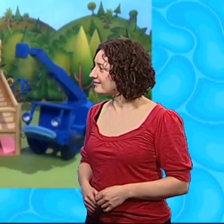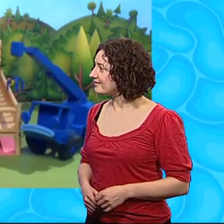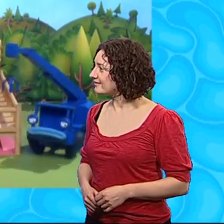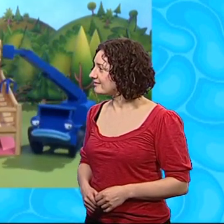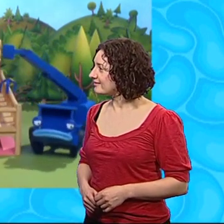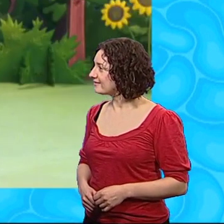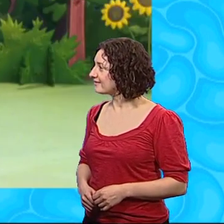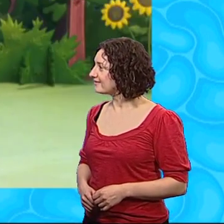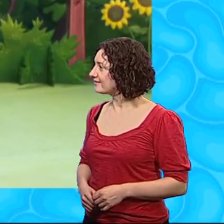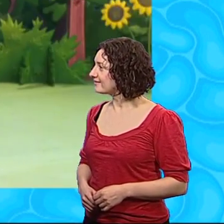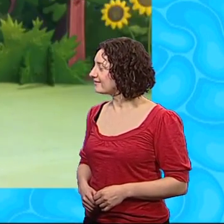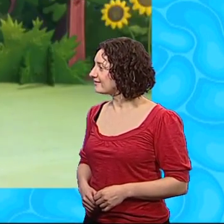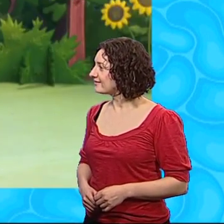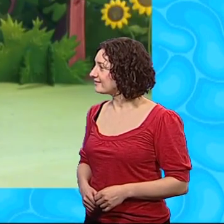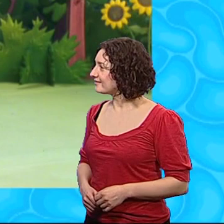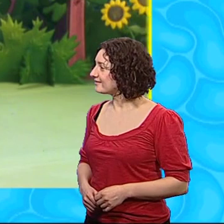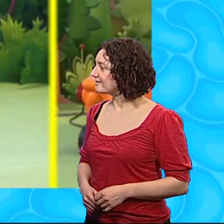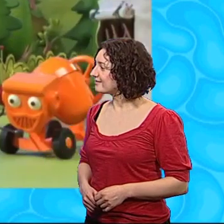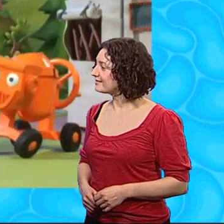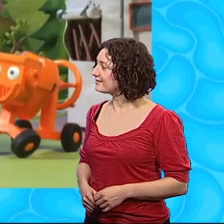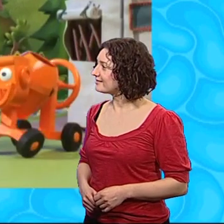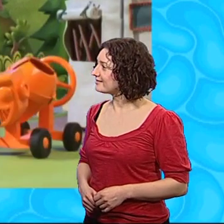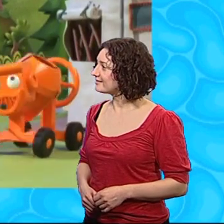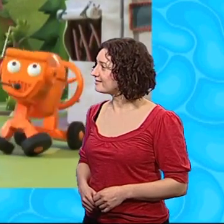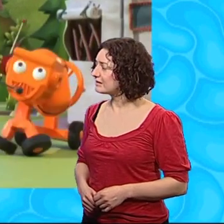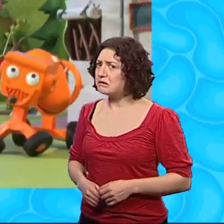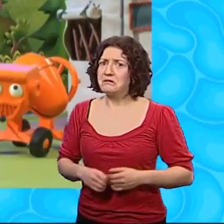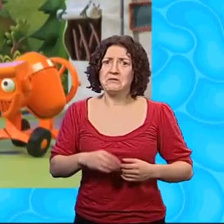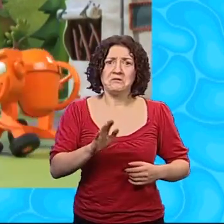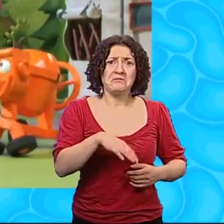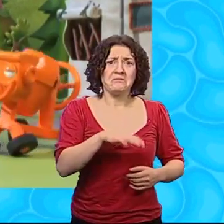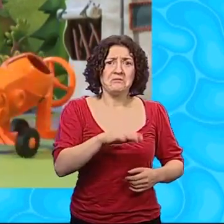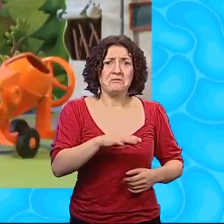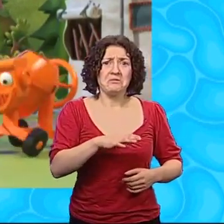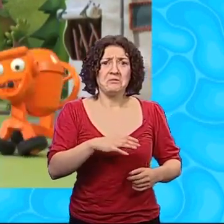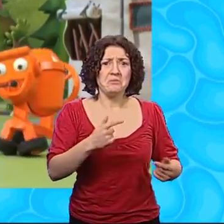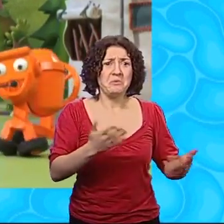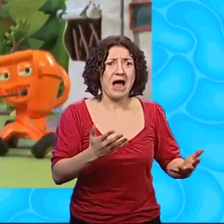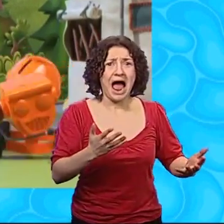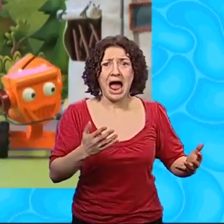Lofty,